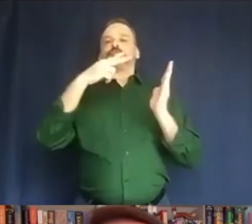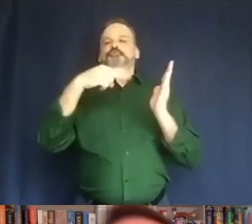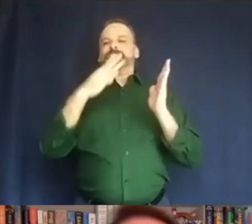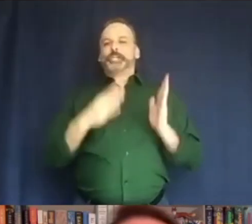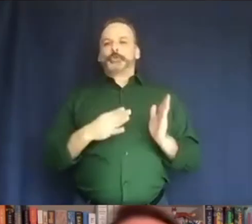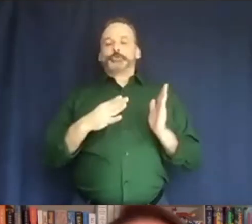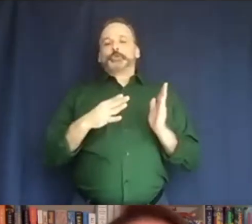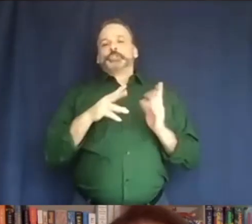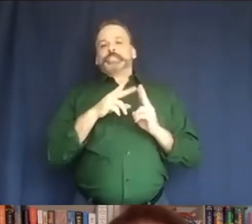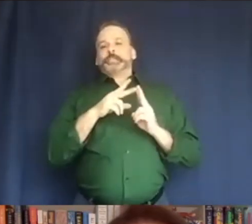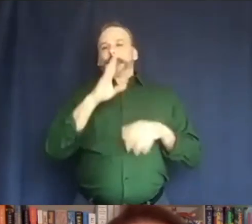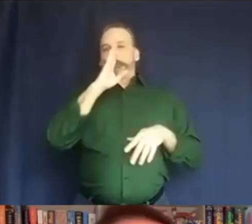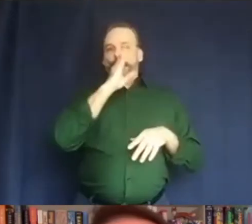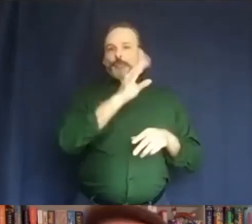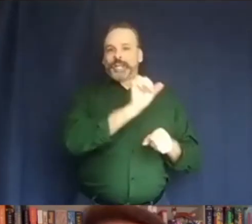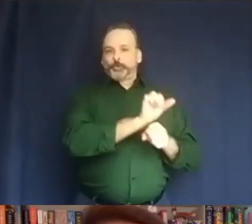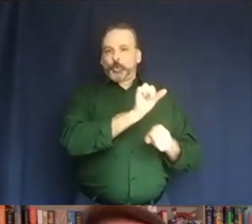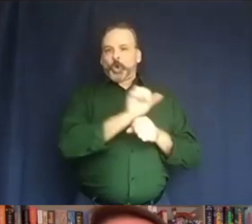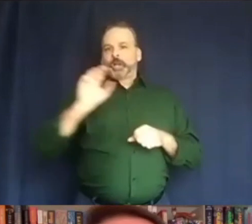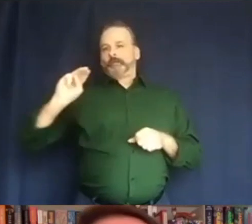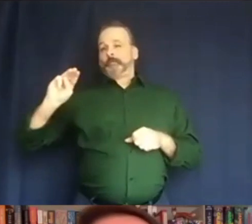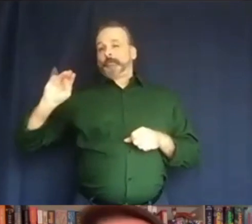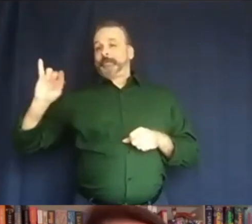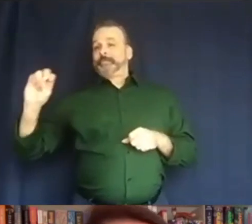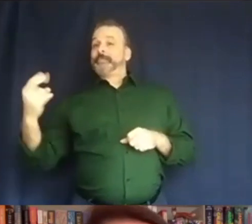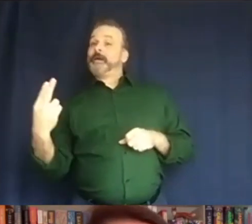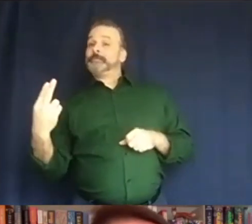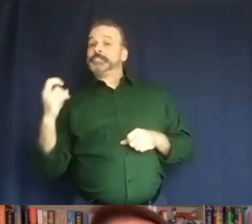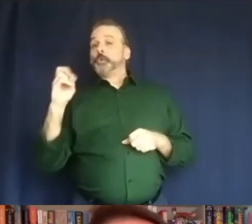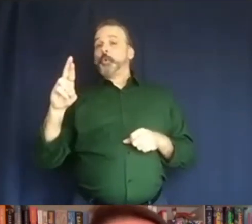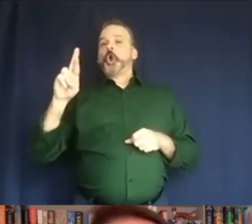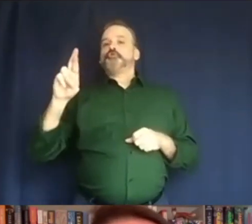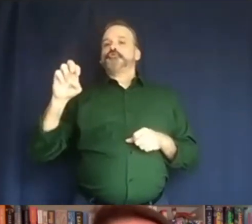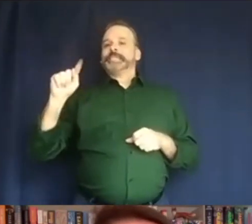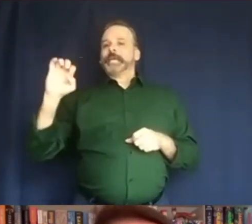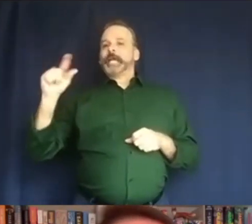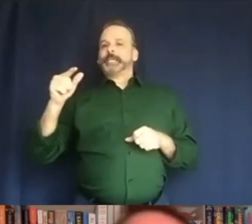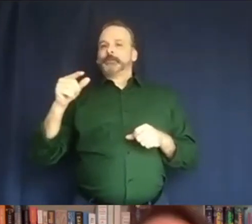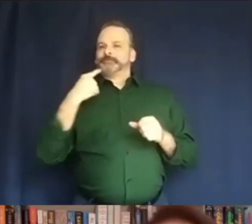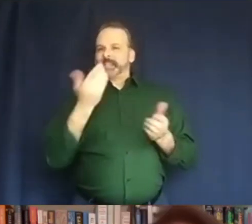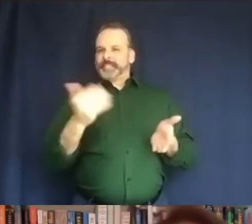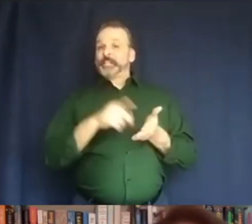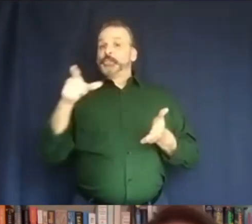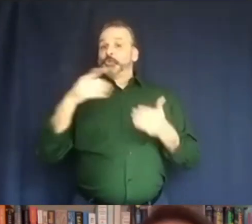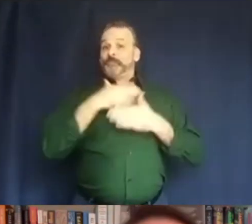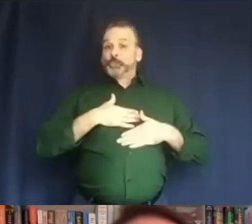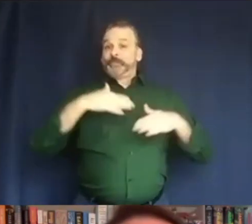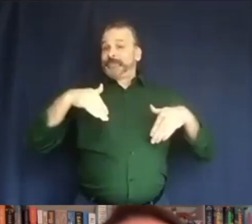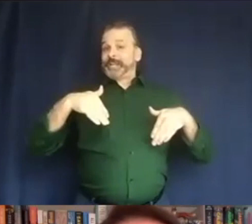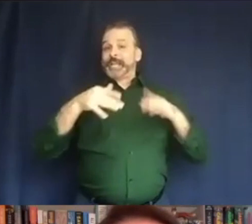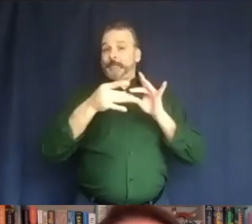What either direct work of mythology or retelling have you really enjoyed that we haven't mentioned on this